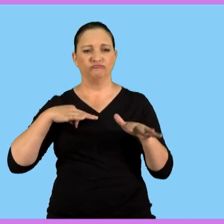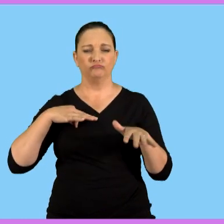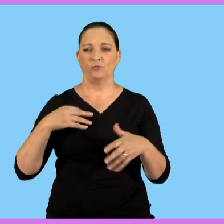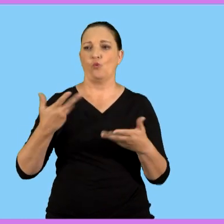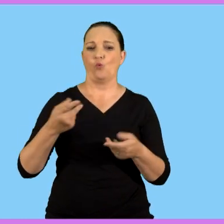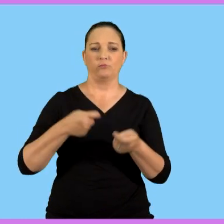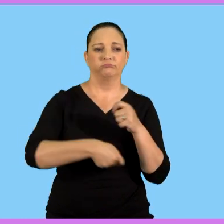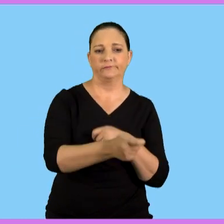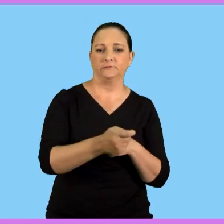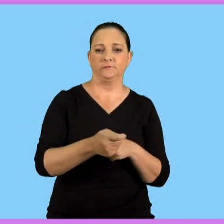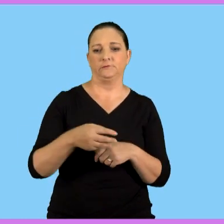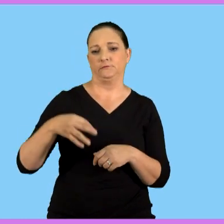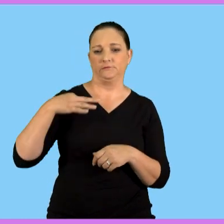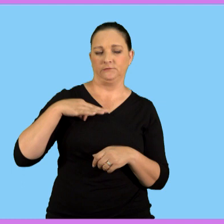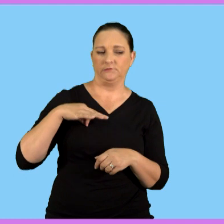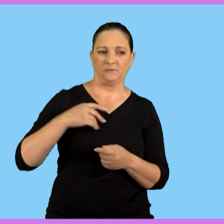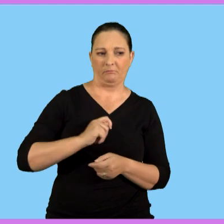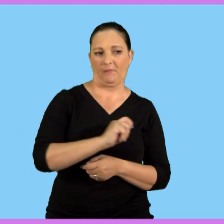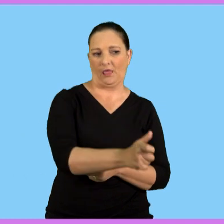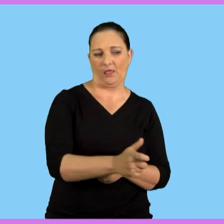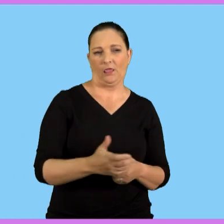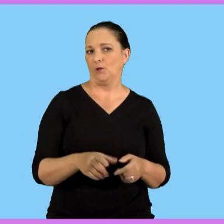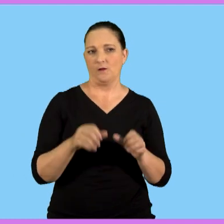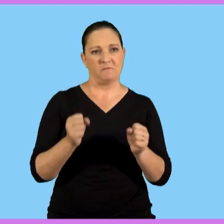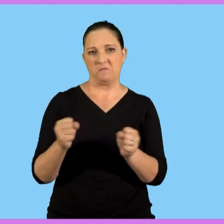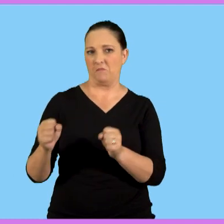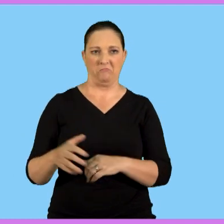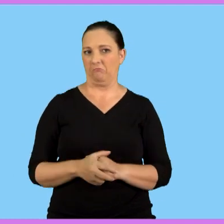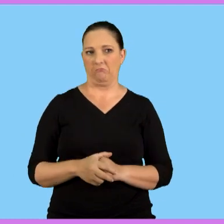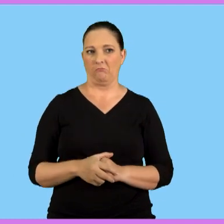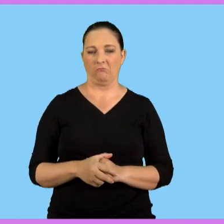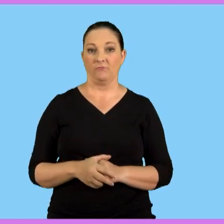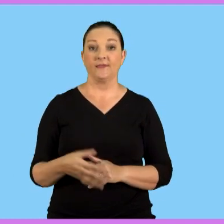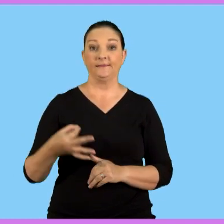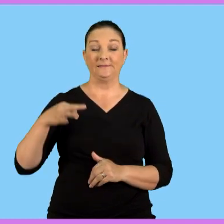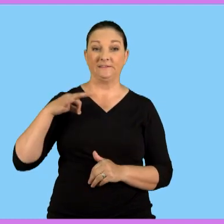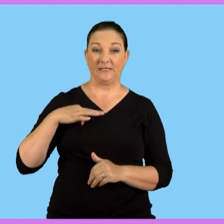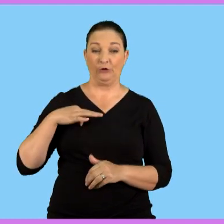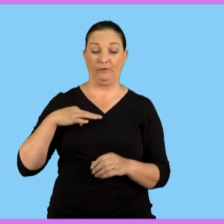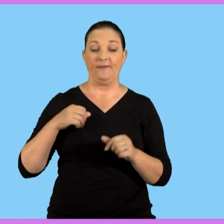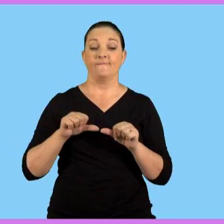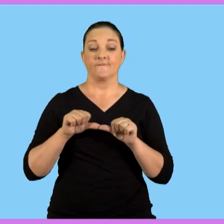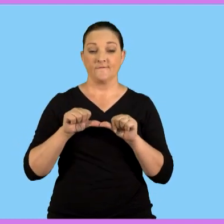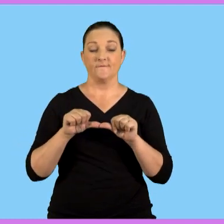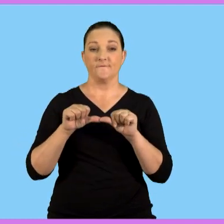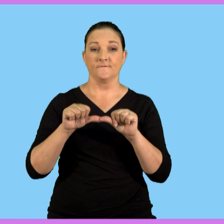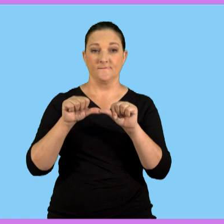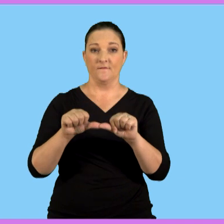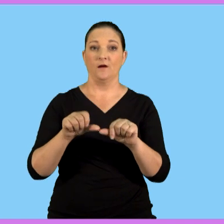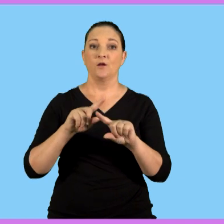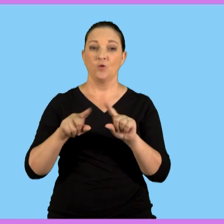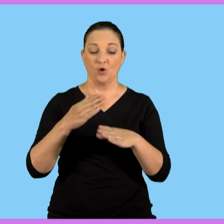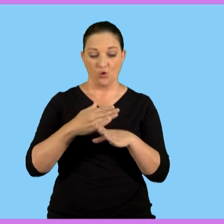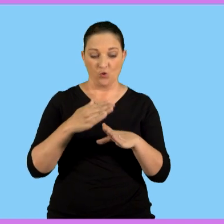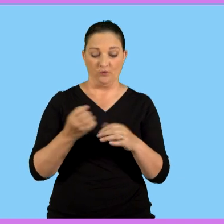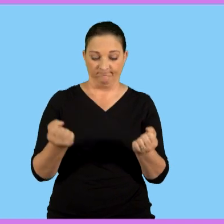or an expense that is paid infrequently. Salaries, a fixed amount received by the